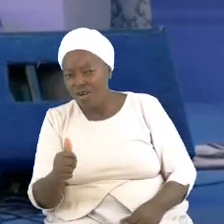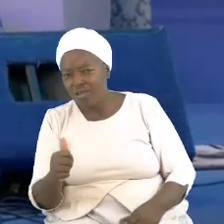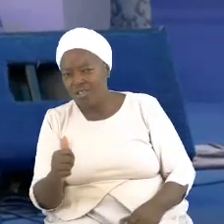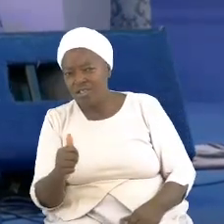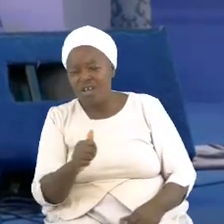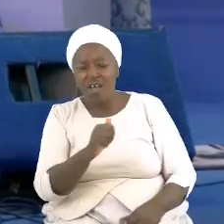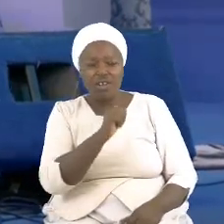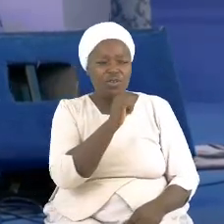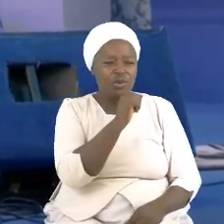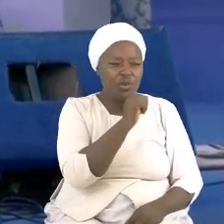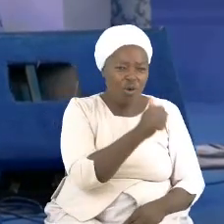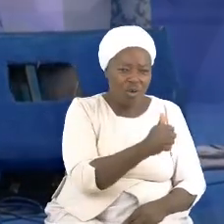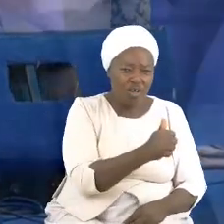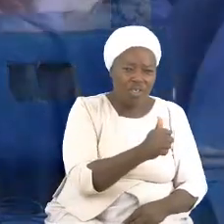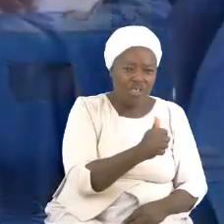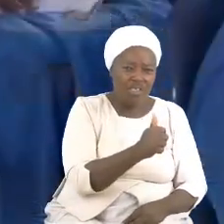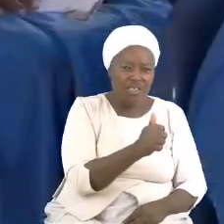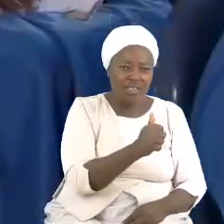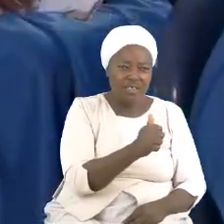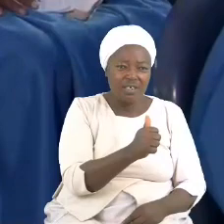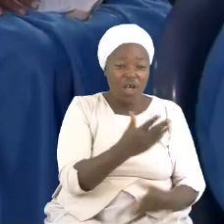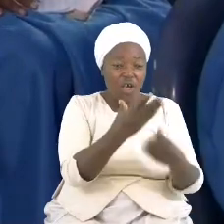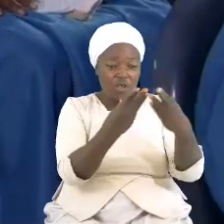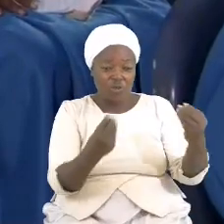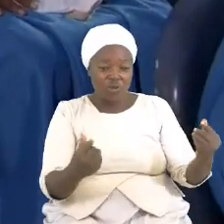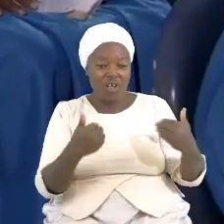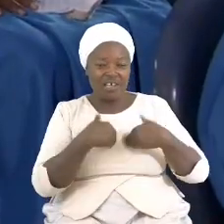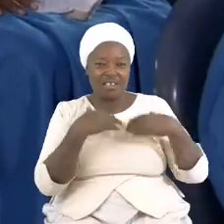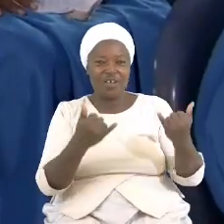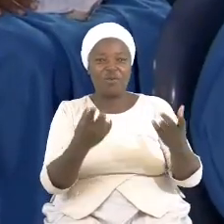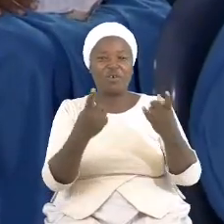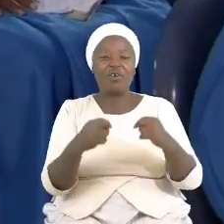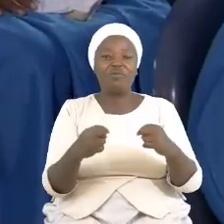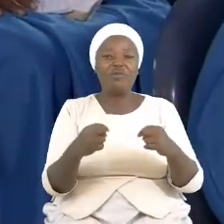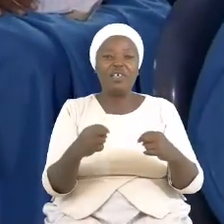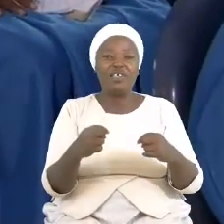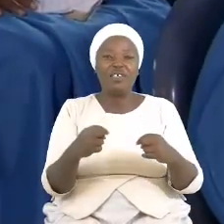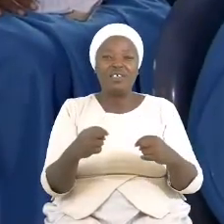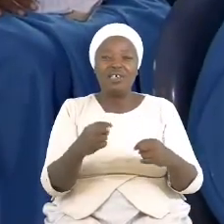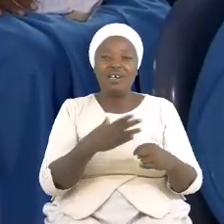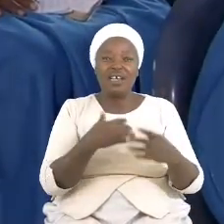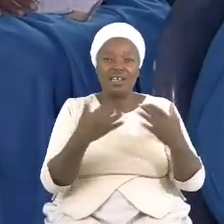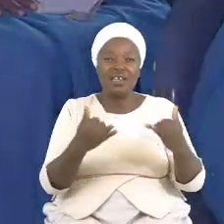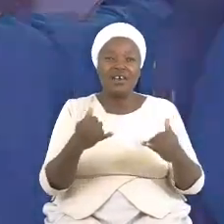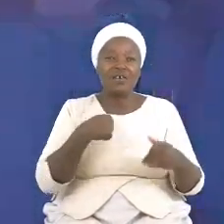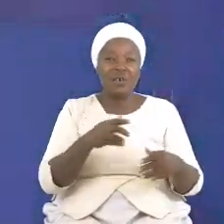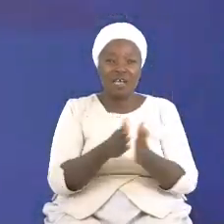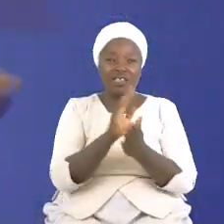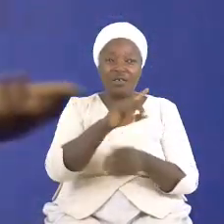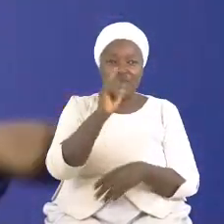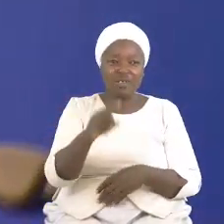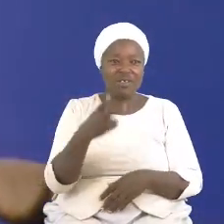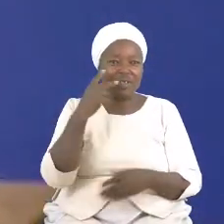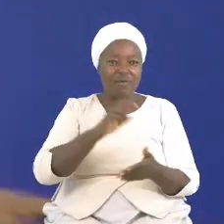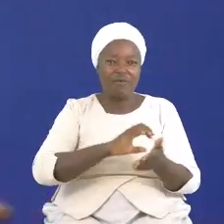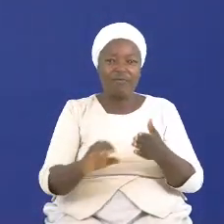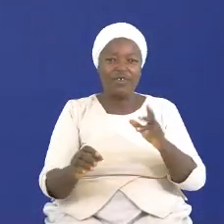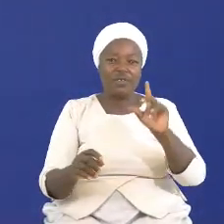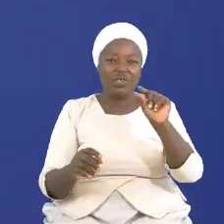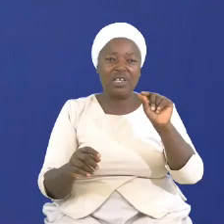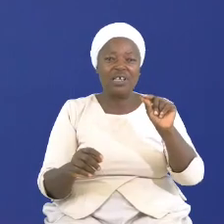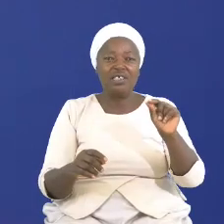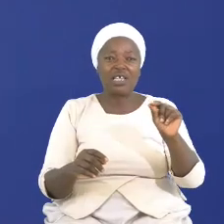not, solution has now come. And now as they ask the question, look at verse 20. Verse 20